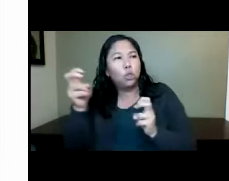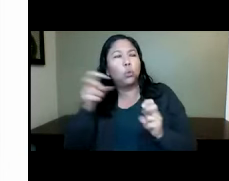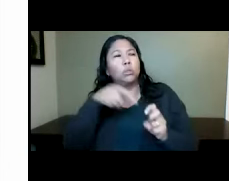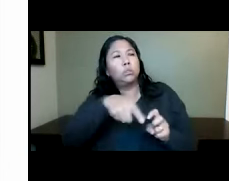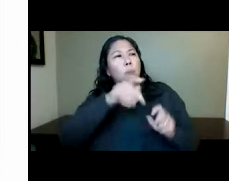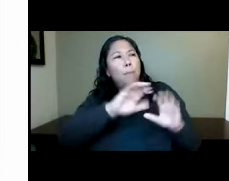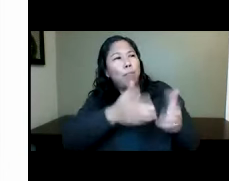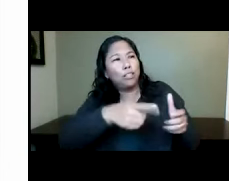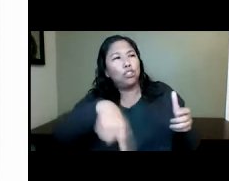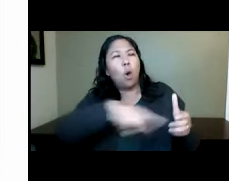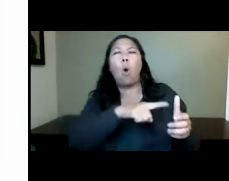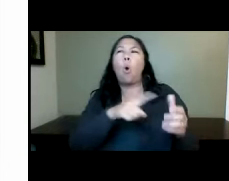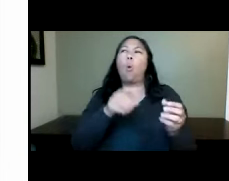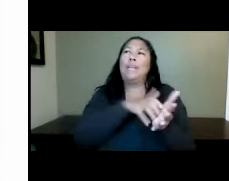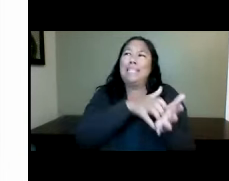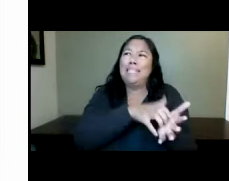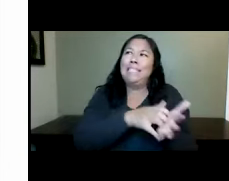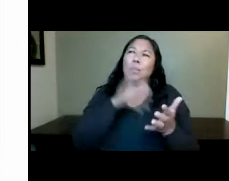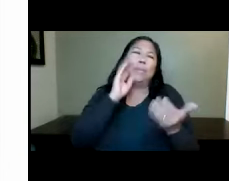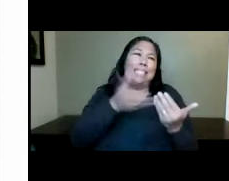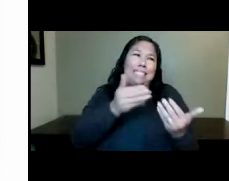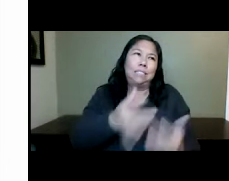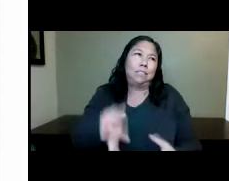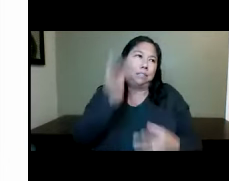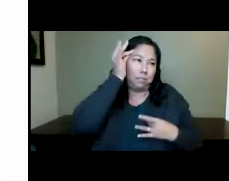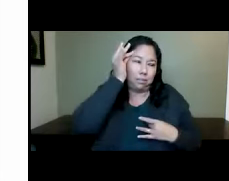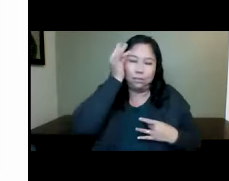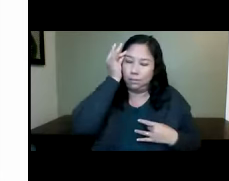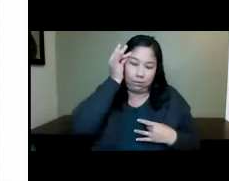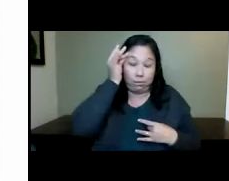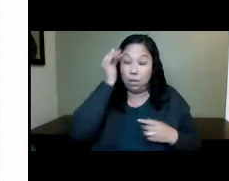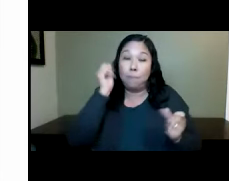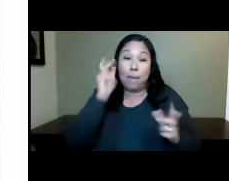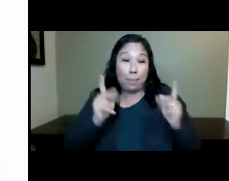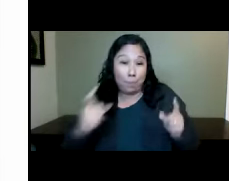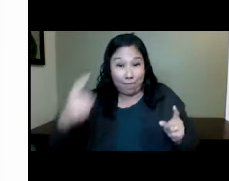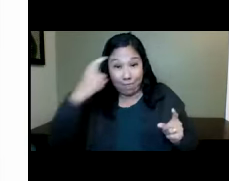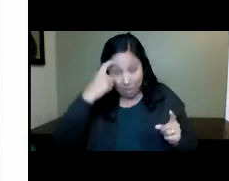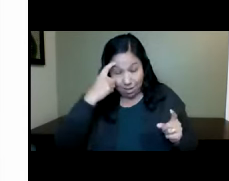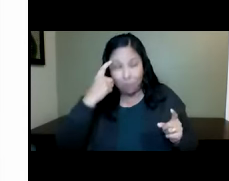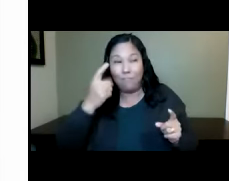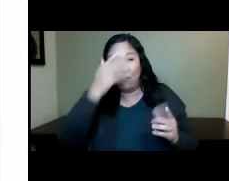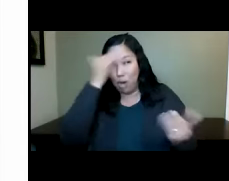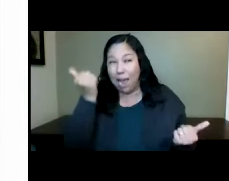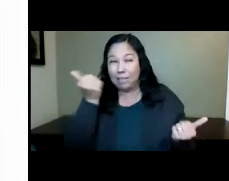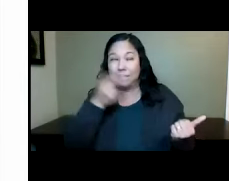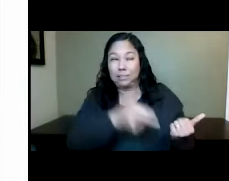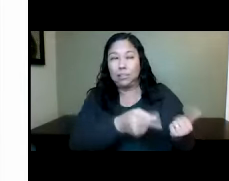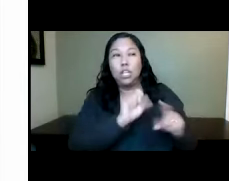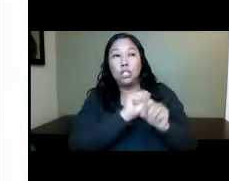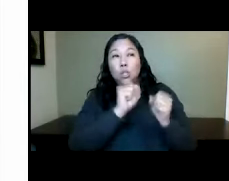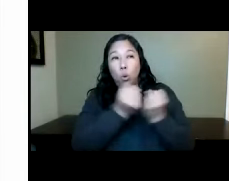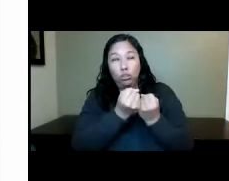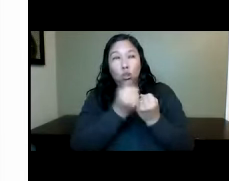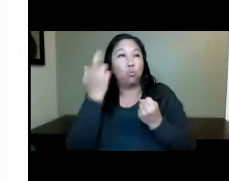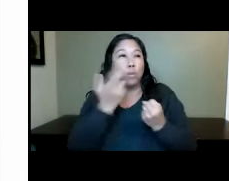more prone to getting the virus. But what people forget is that a lot of the social conditions that are built in are why these